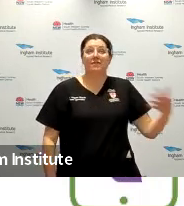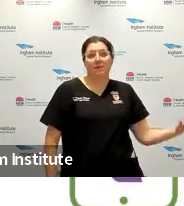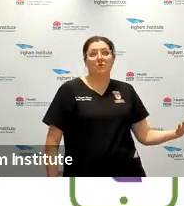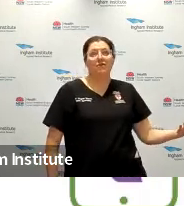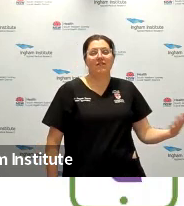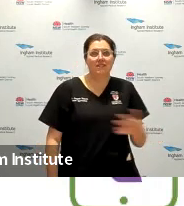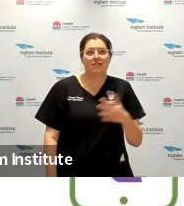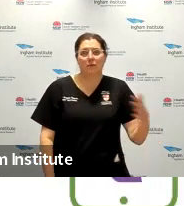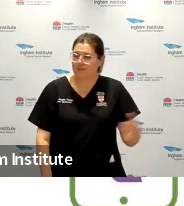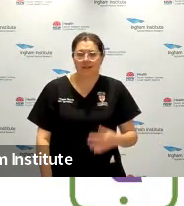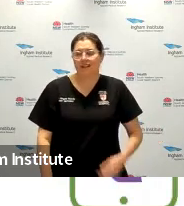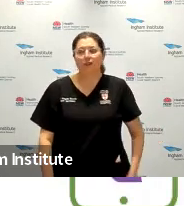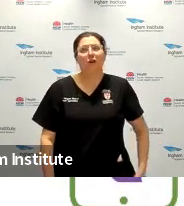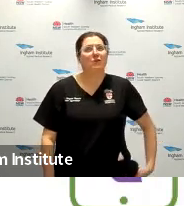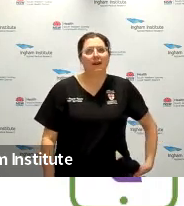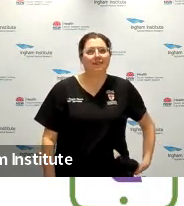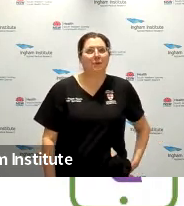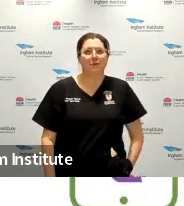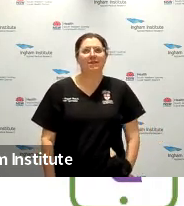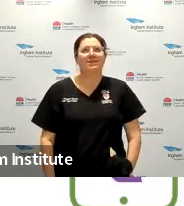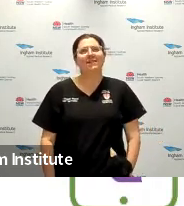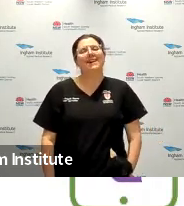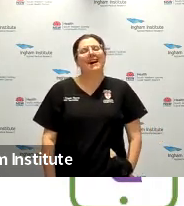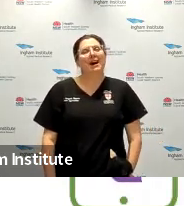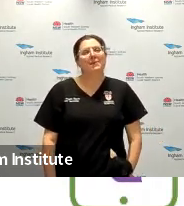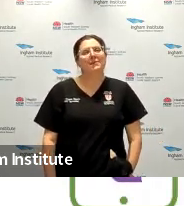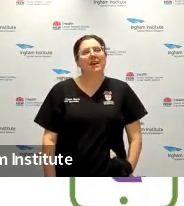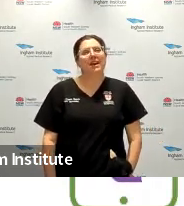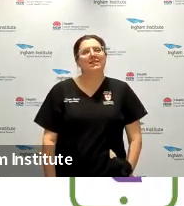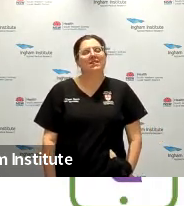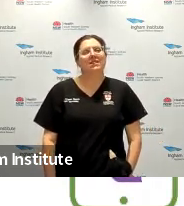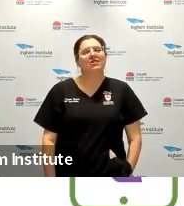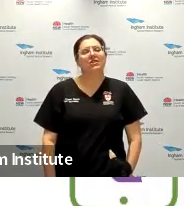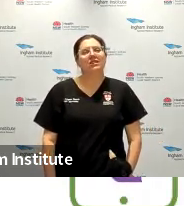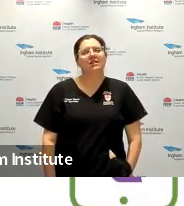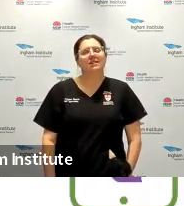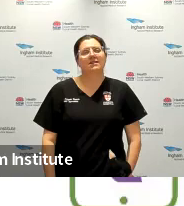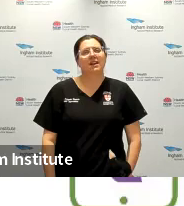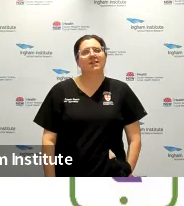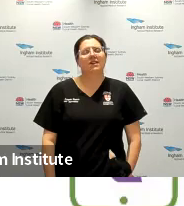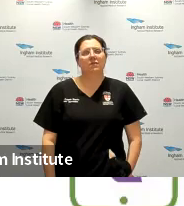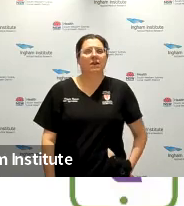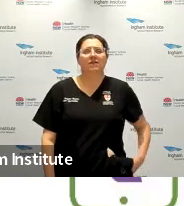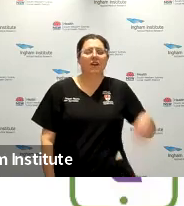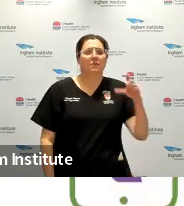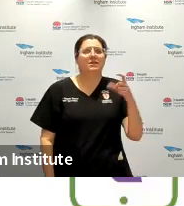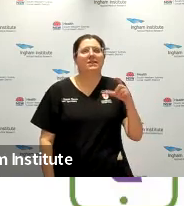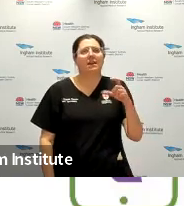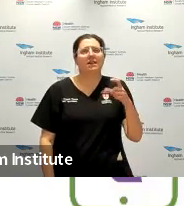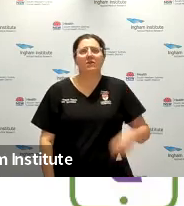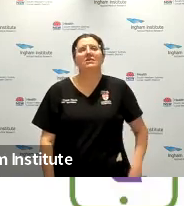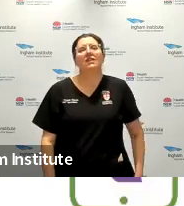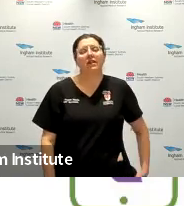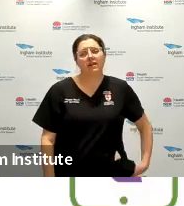were waiting for their midwifery visit. So it was as close a wait as we could muster. And the dotted lines indicate